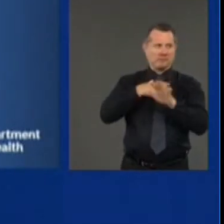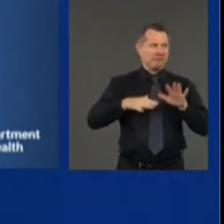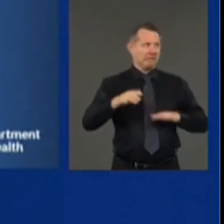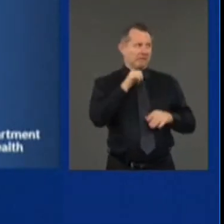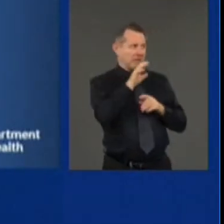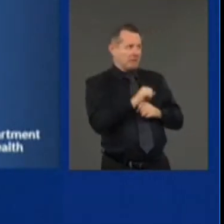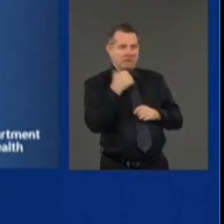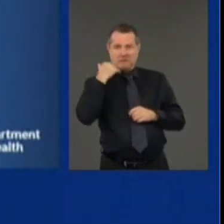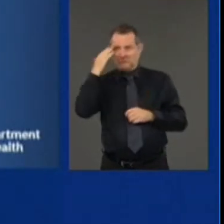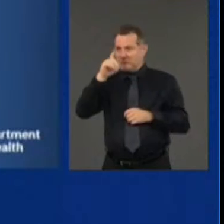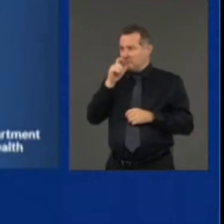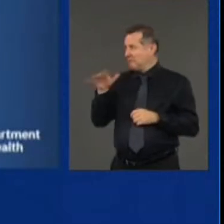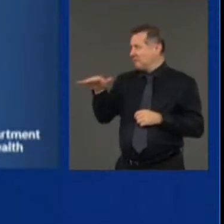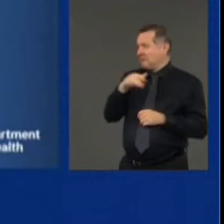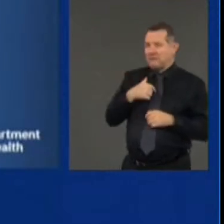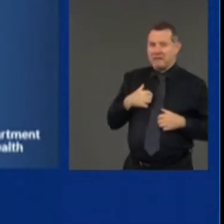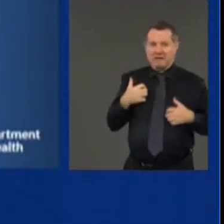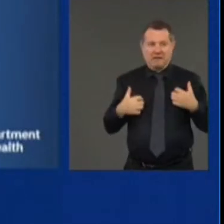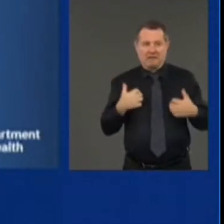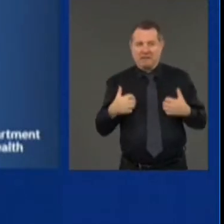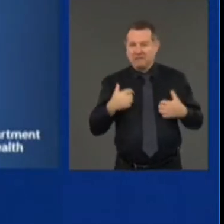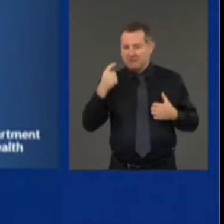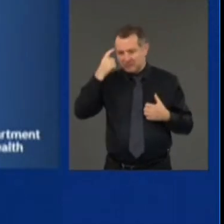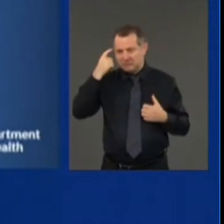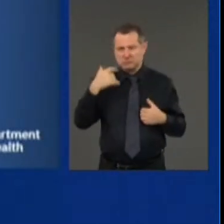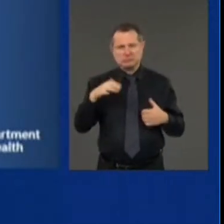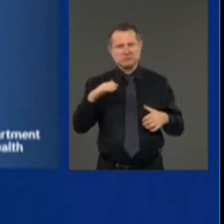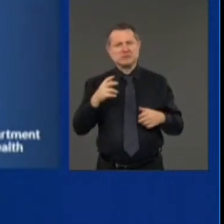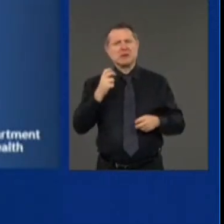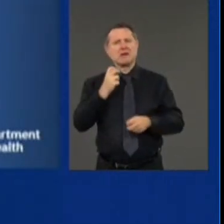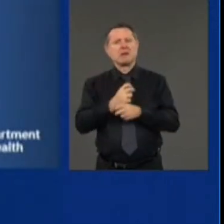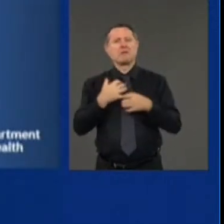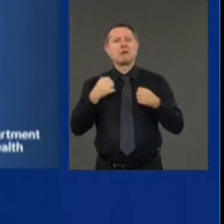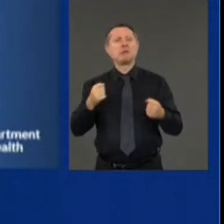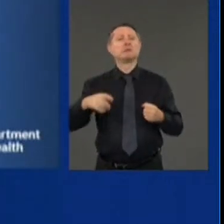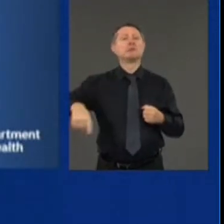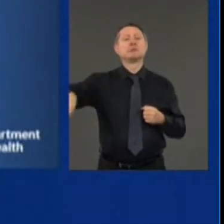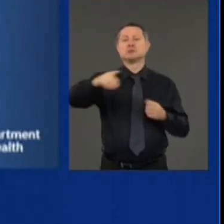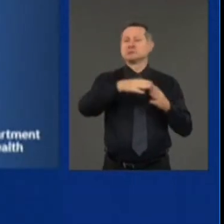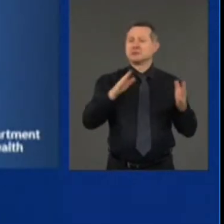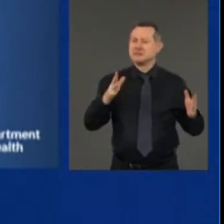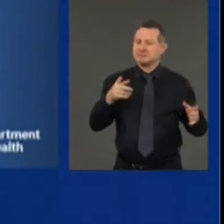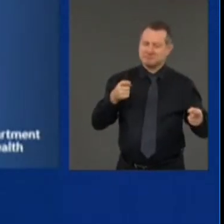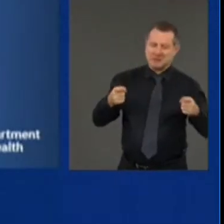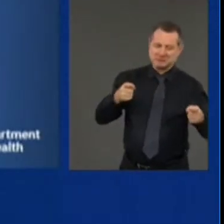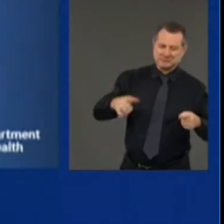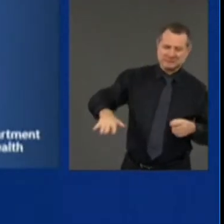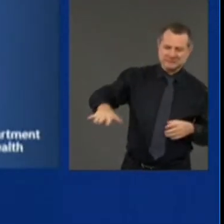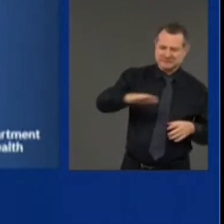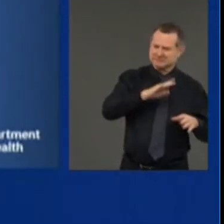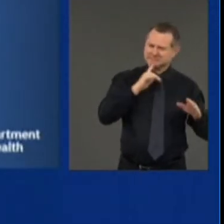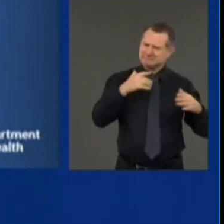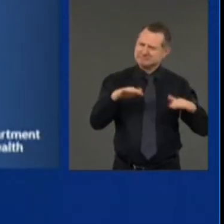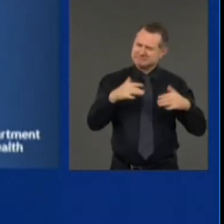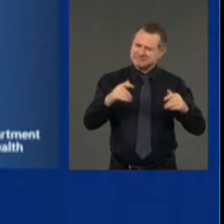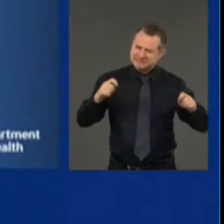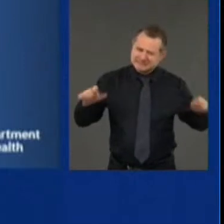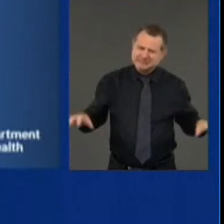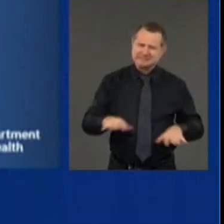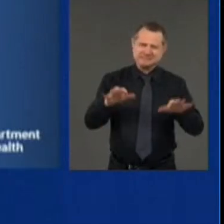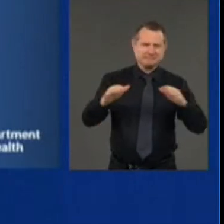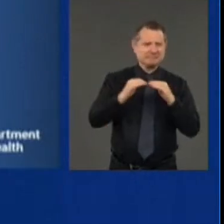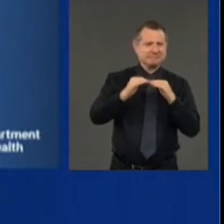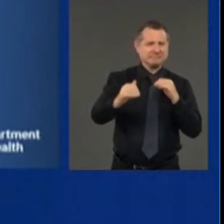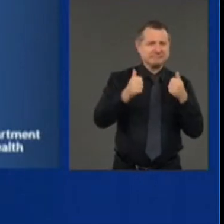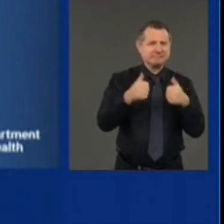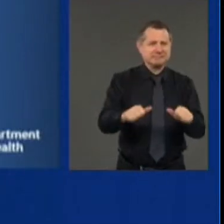entire healthcare community does what it can to manage nursing home residents' care right there inside the home. And most nursing home patients